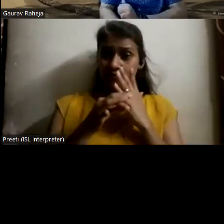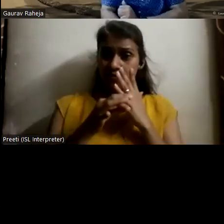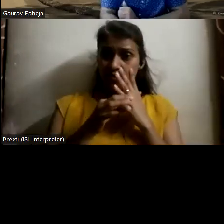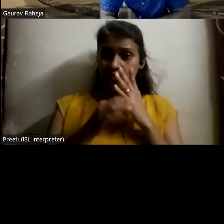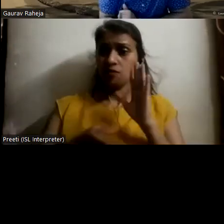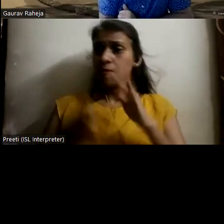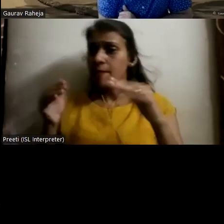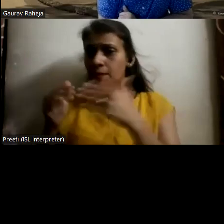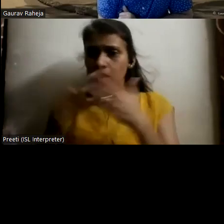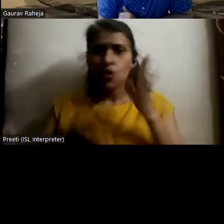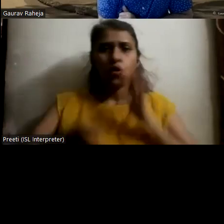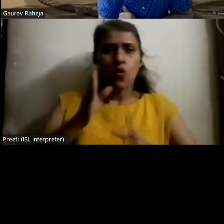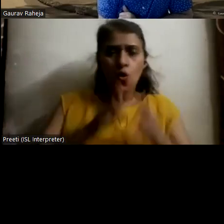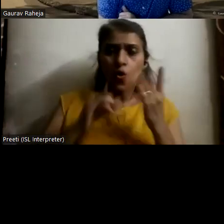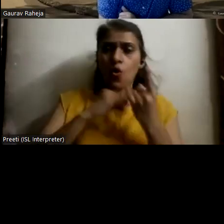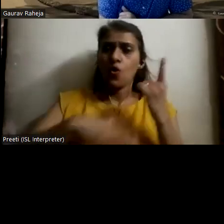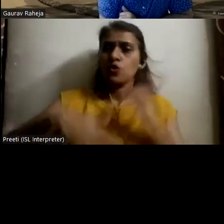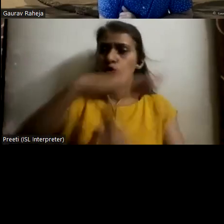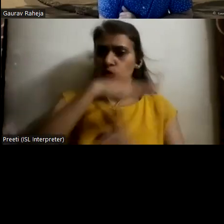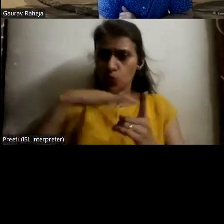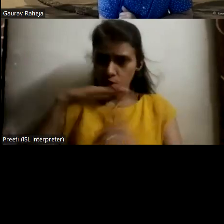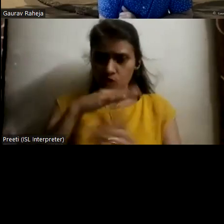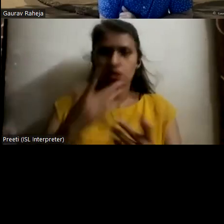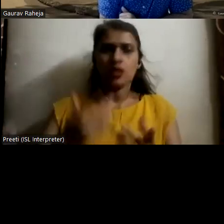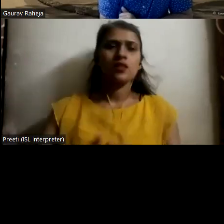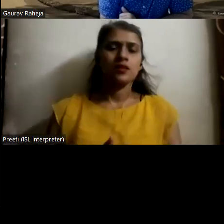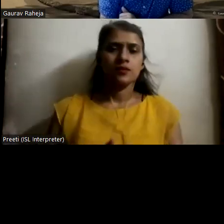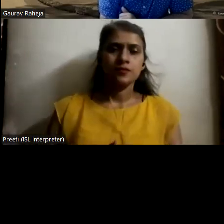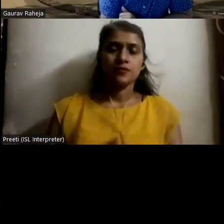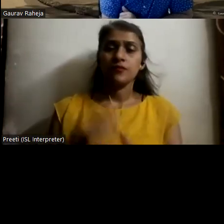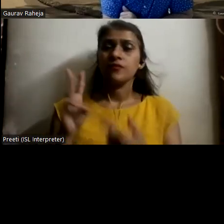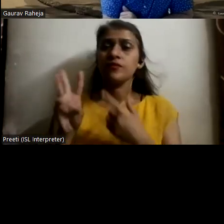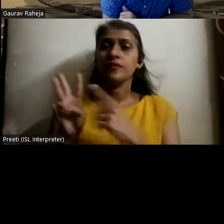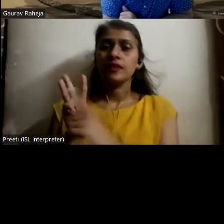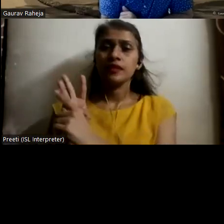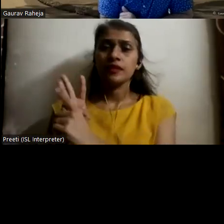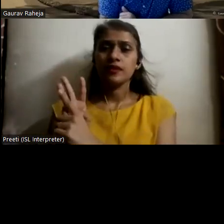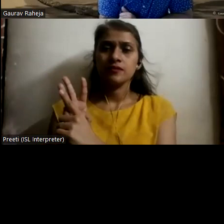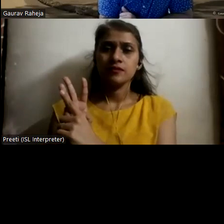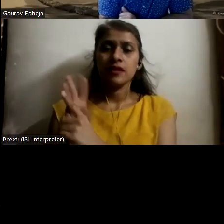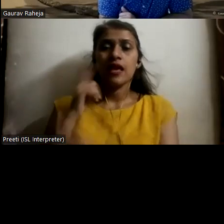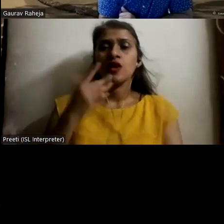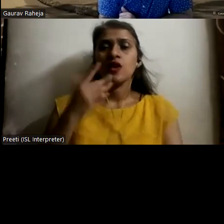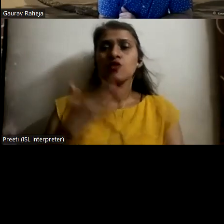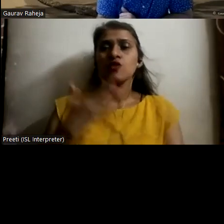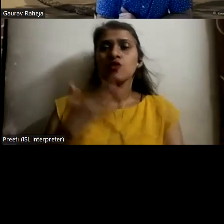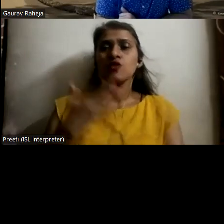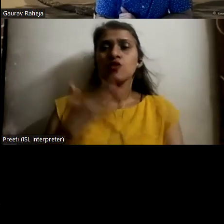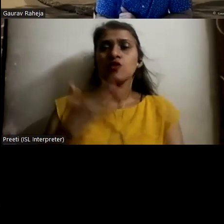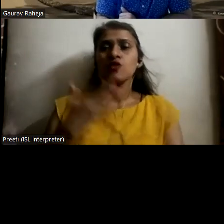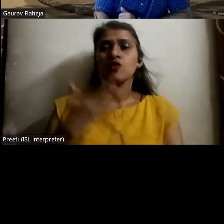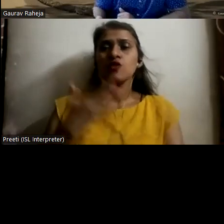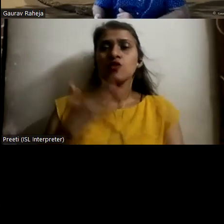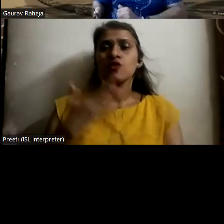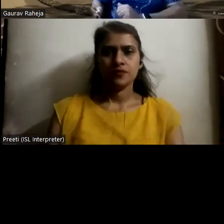environment, the social environment, and the institutional environment.